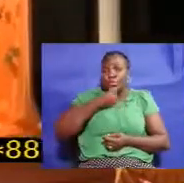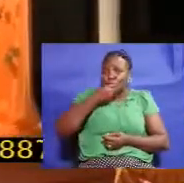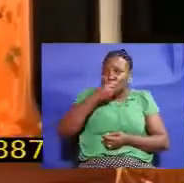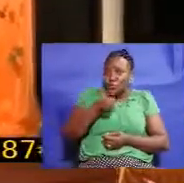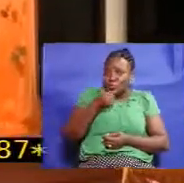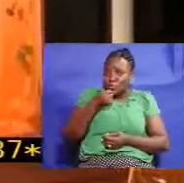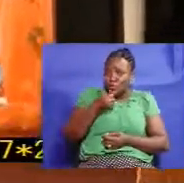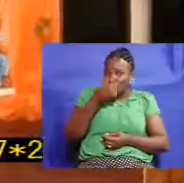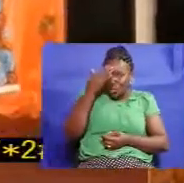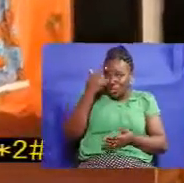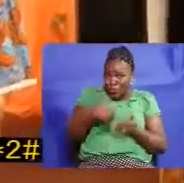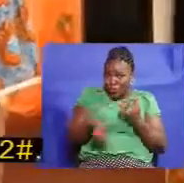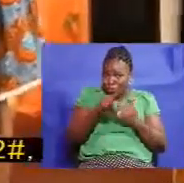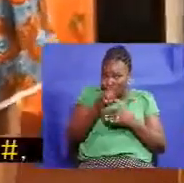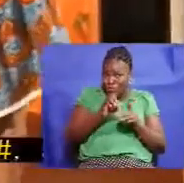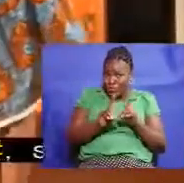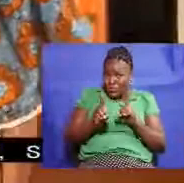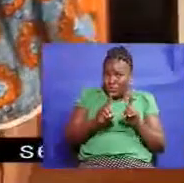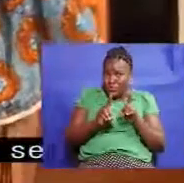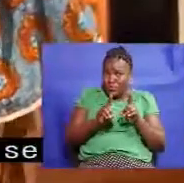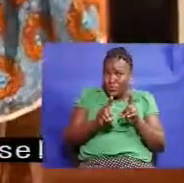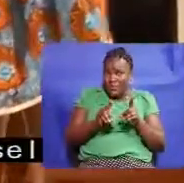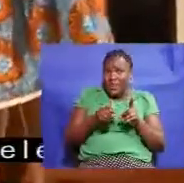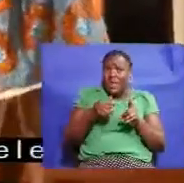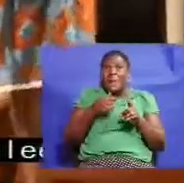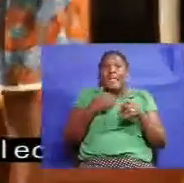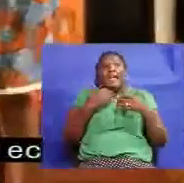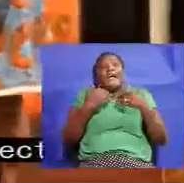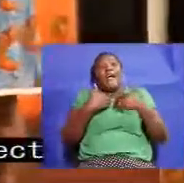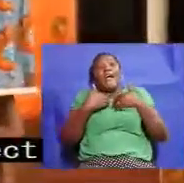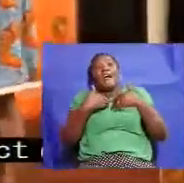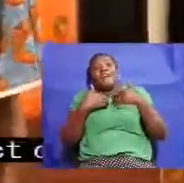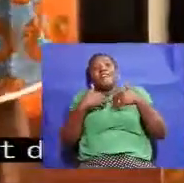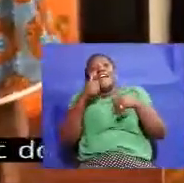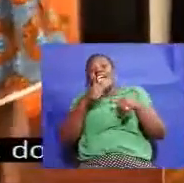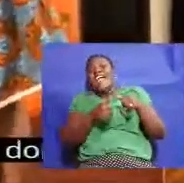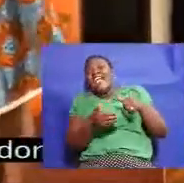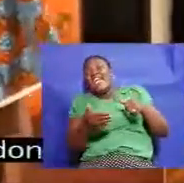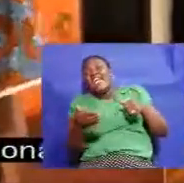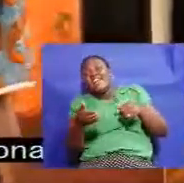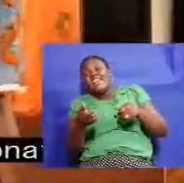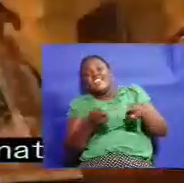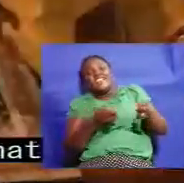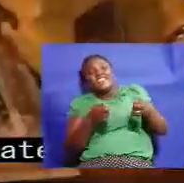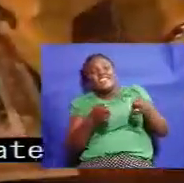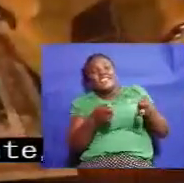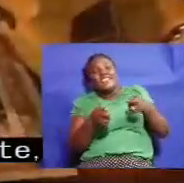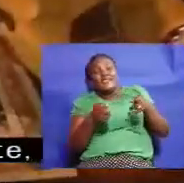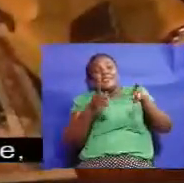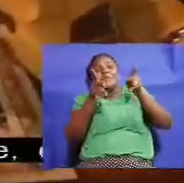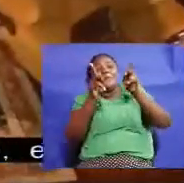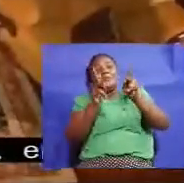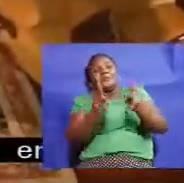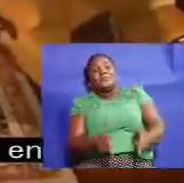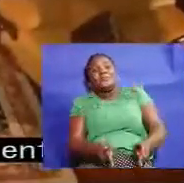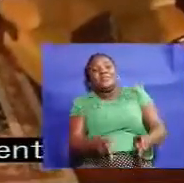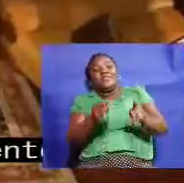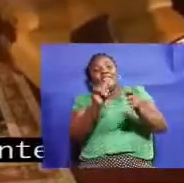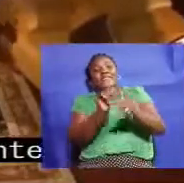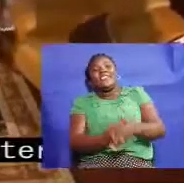is down. Relax, my dear. If you say so, yo, continue to be